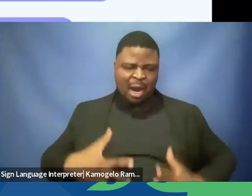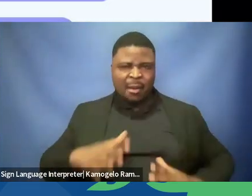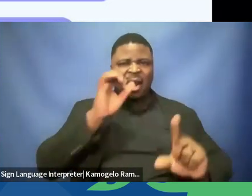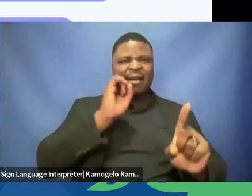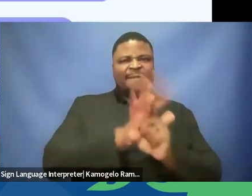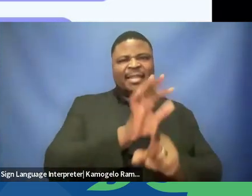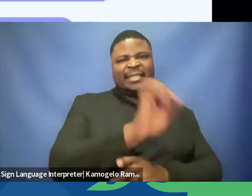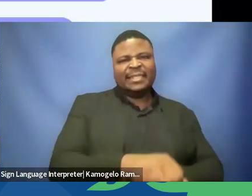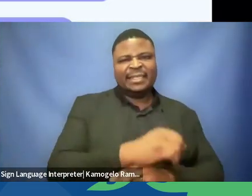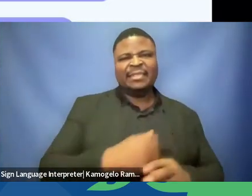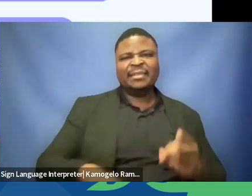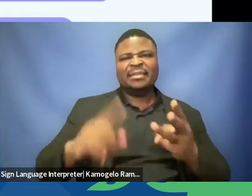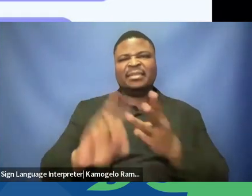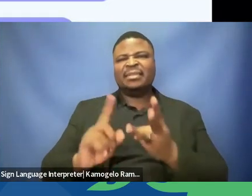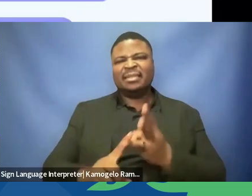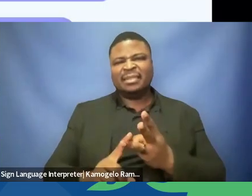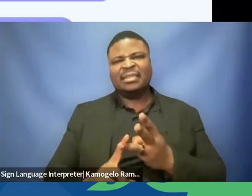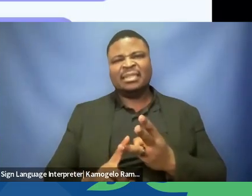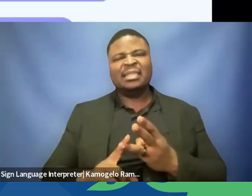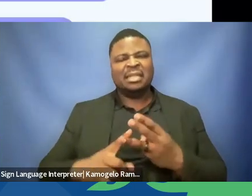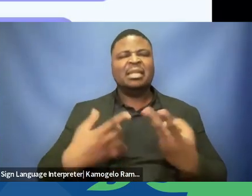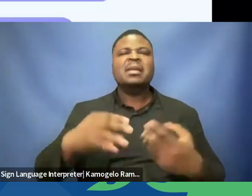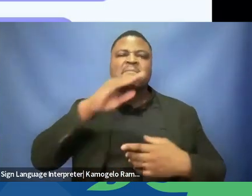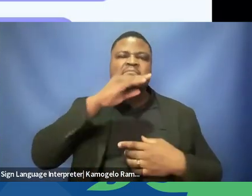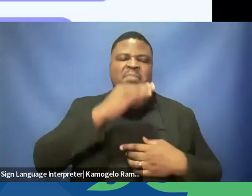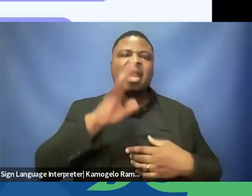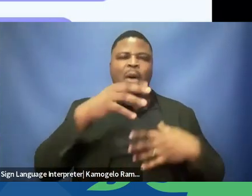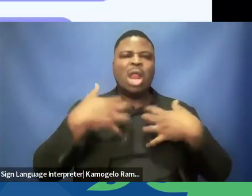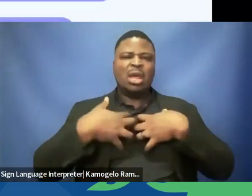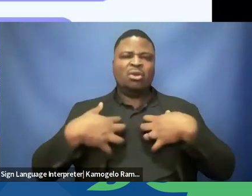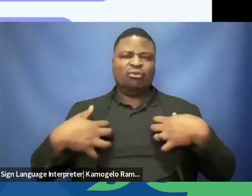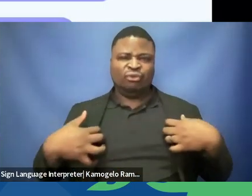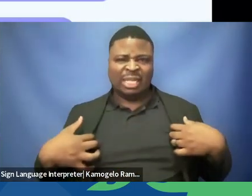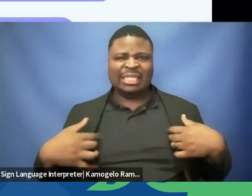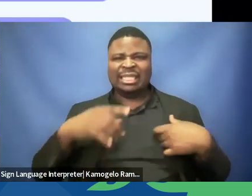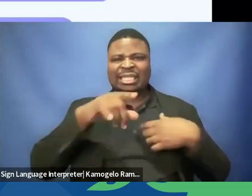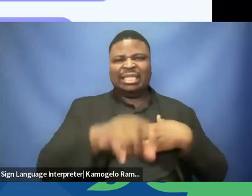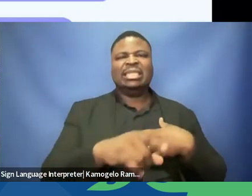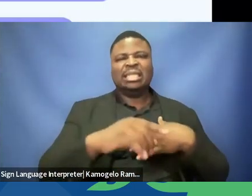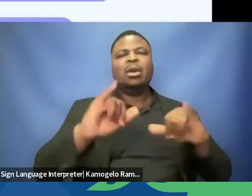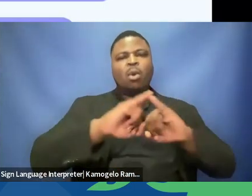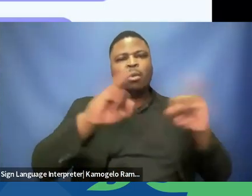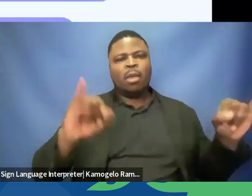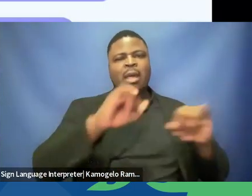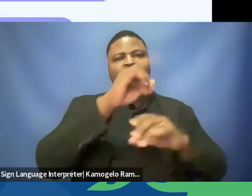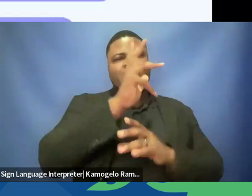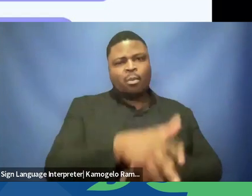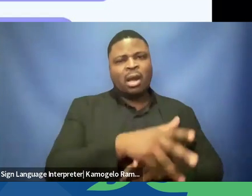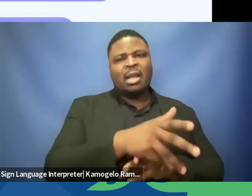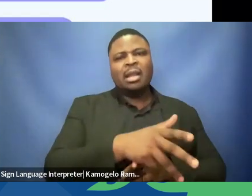also elevated cortisol levels. These are stress hormones. 28% reduction in semen volume. That means it can hinder